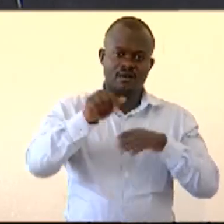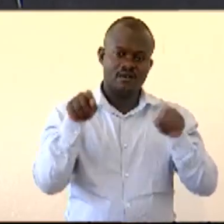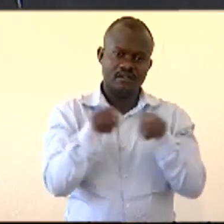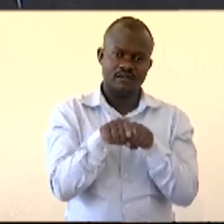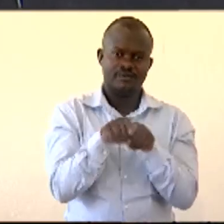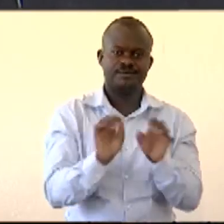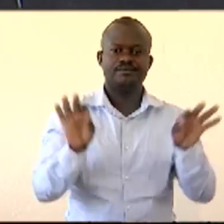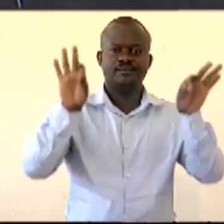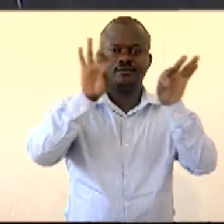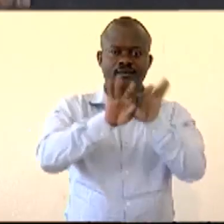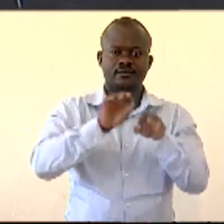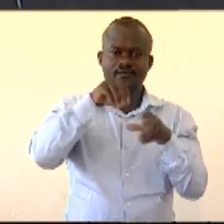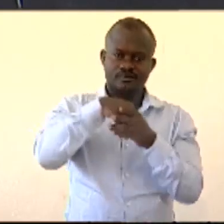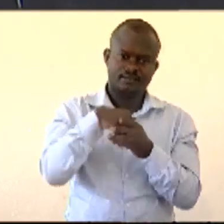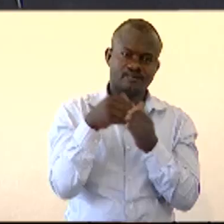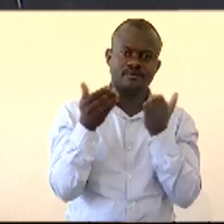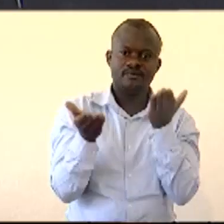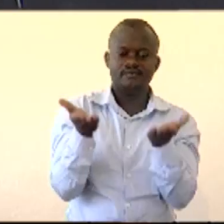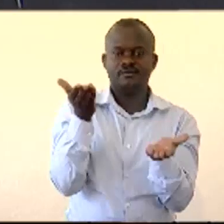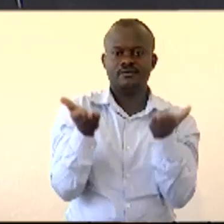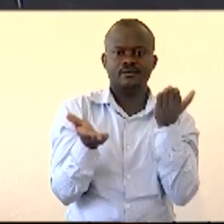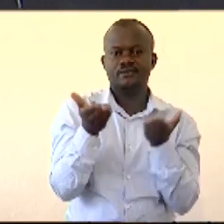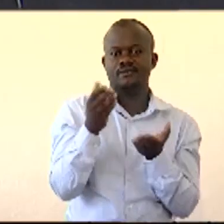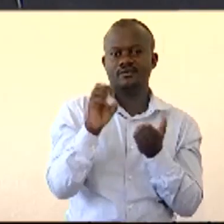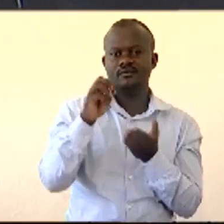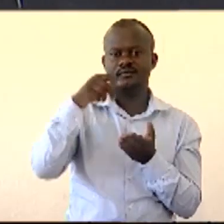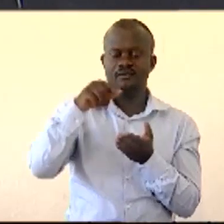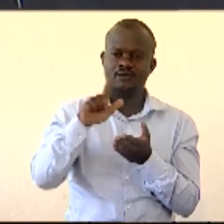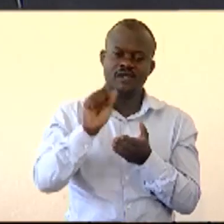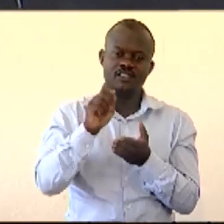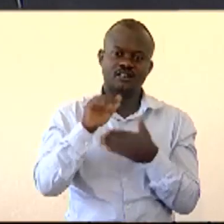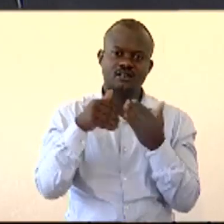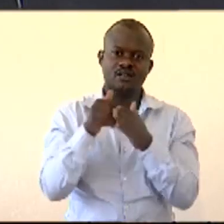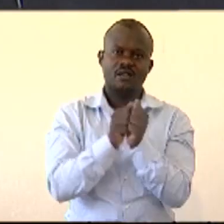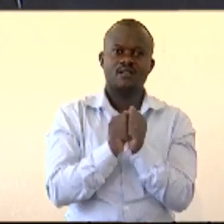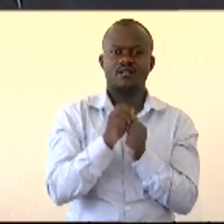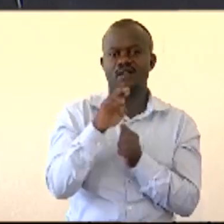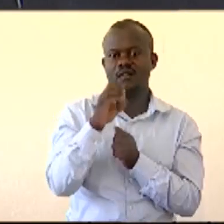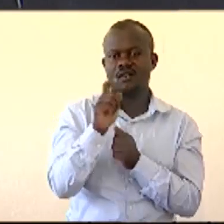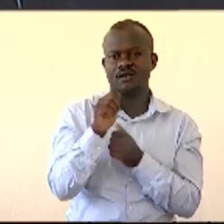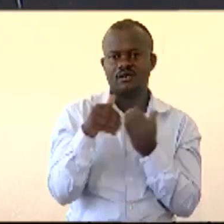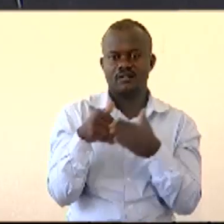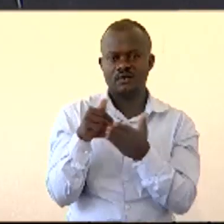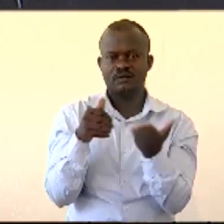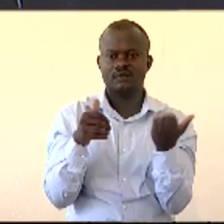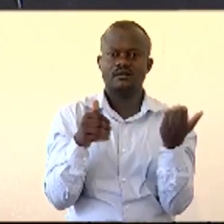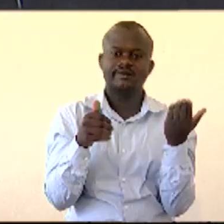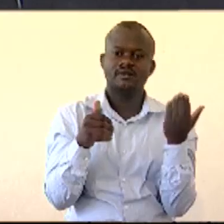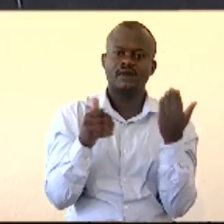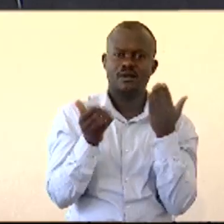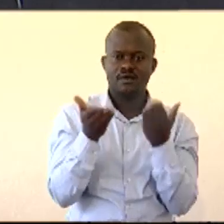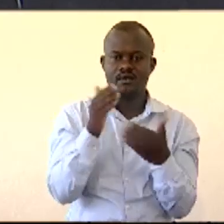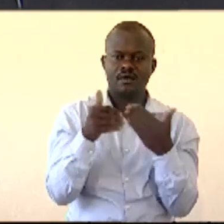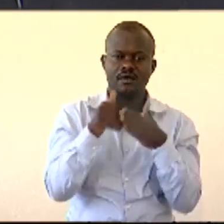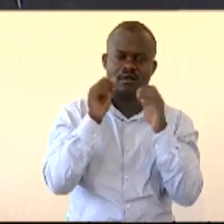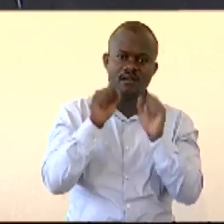important. In balancing complex reactions, for us who always balanced simple reactions, they